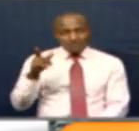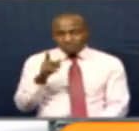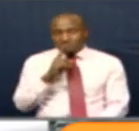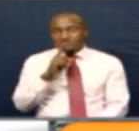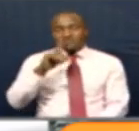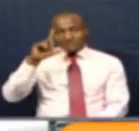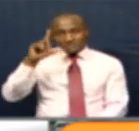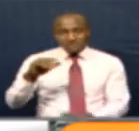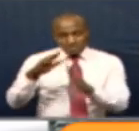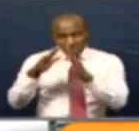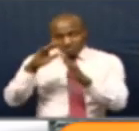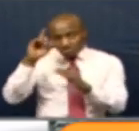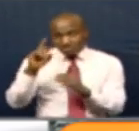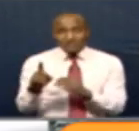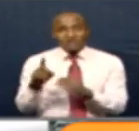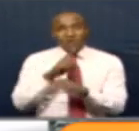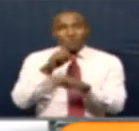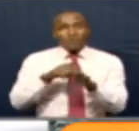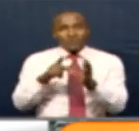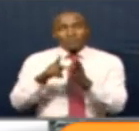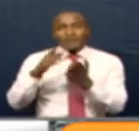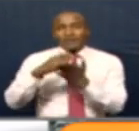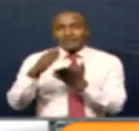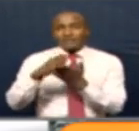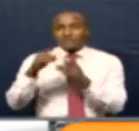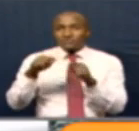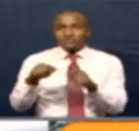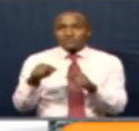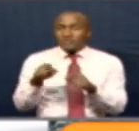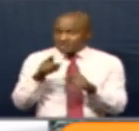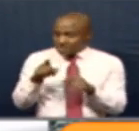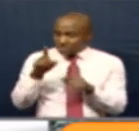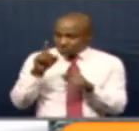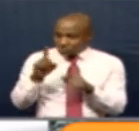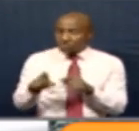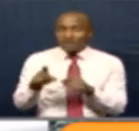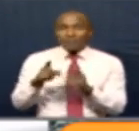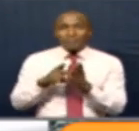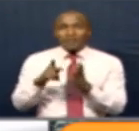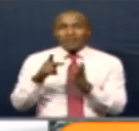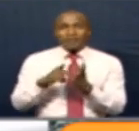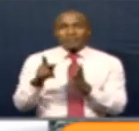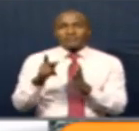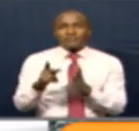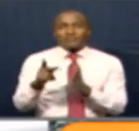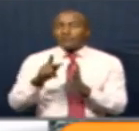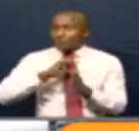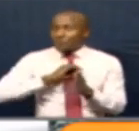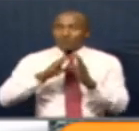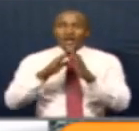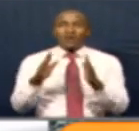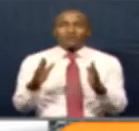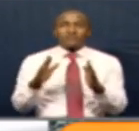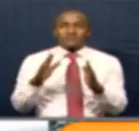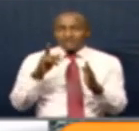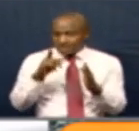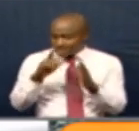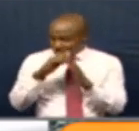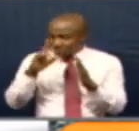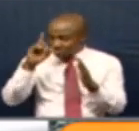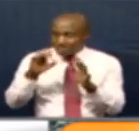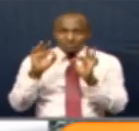housing is whatever you're paying rent today, mm-hmm. you should be able to afford to own a house, and that house must be